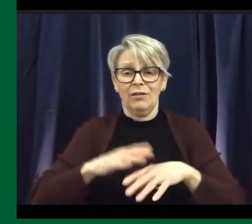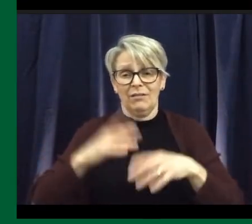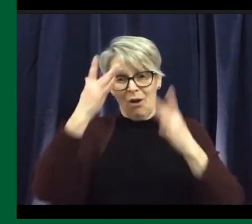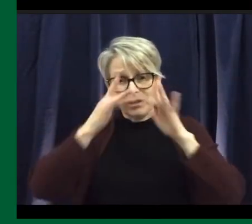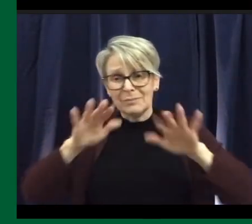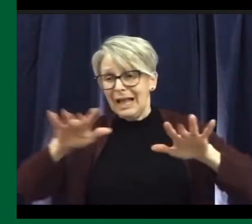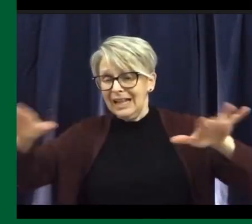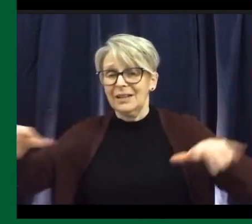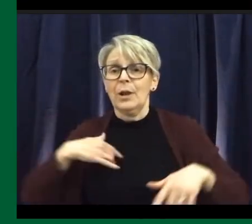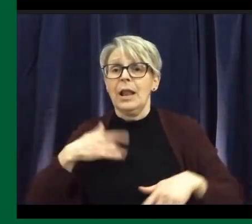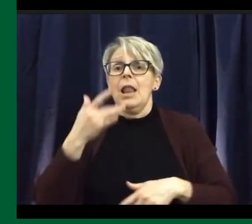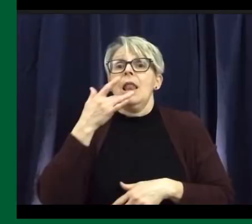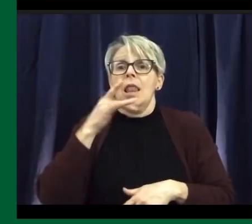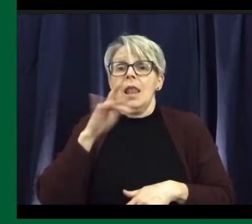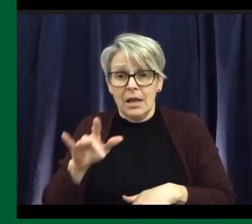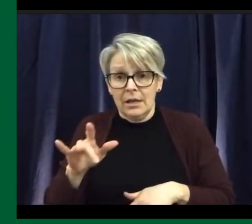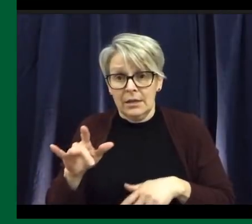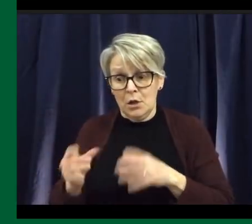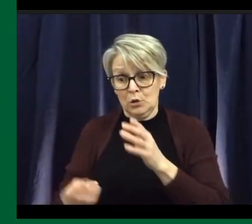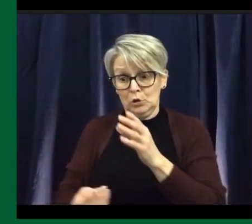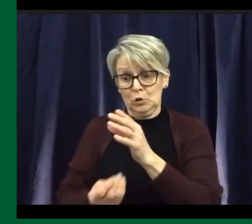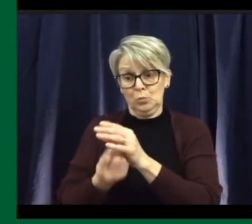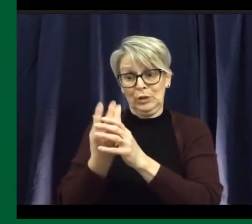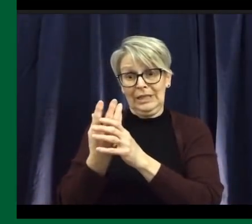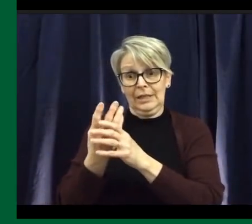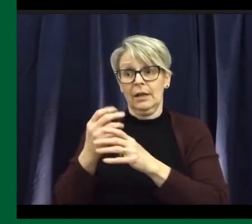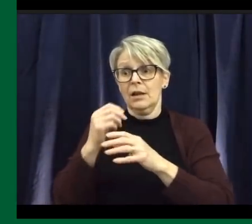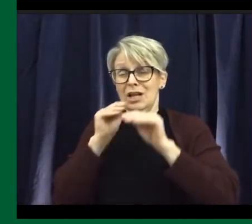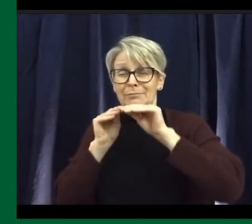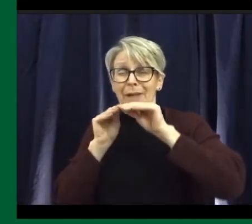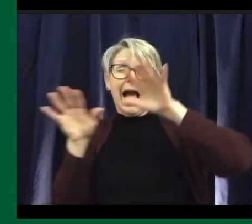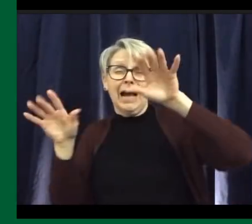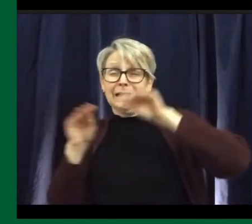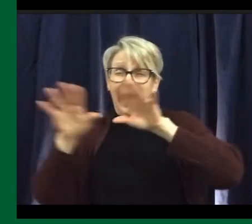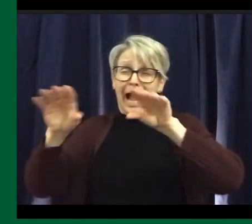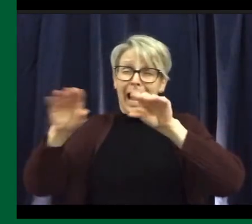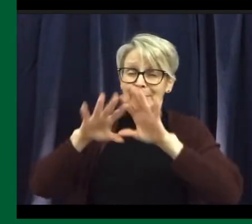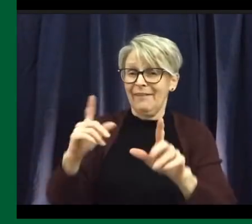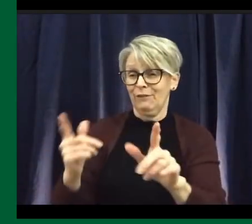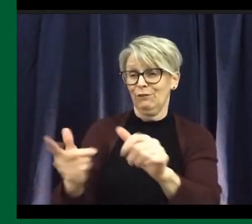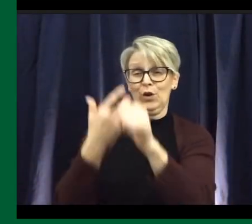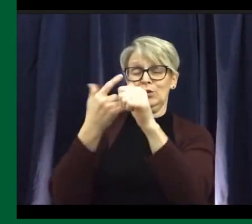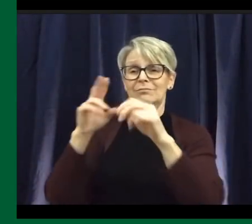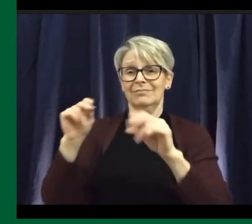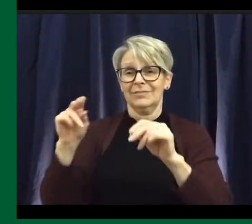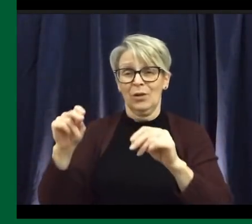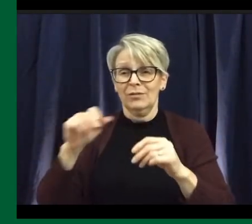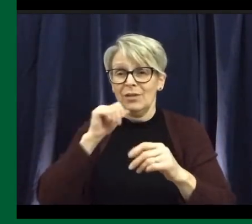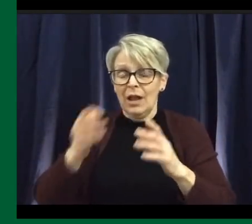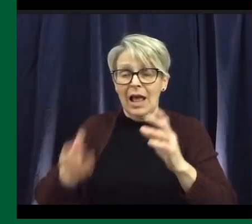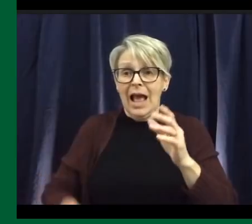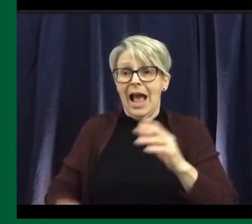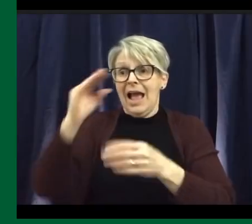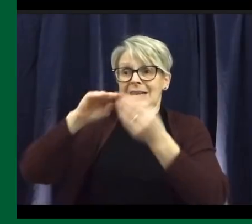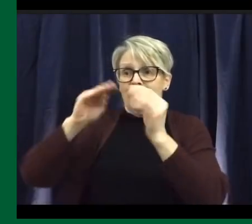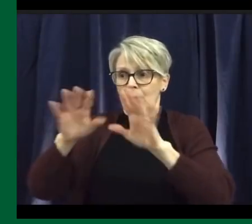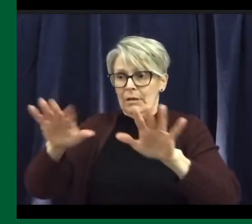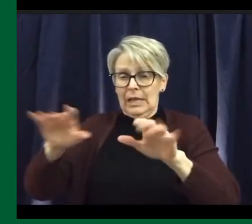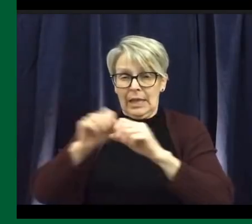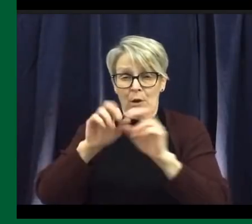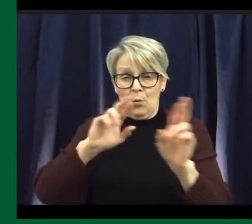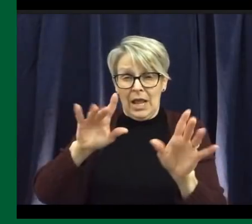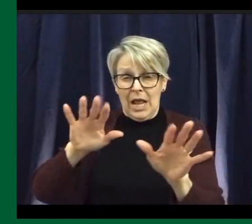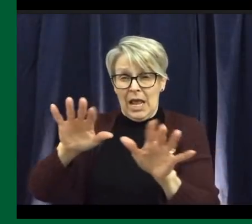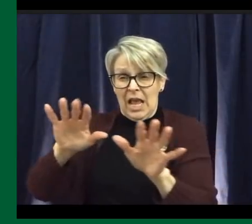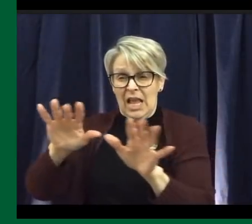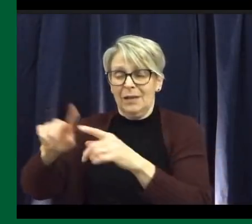had large outbreaks in long-term care or a high level of hospitalizations, we unfortunately did see that in December